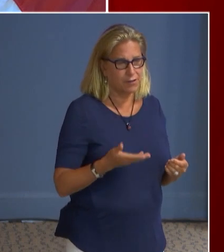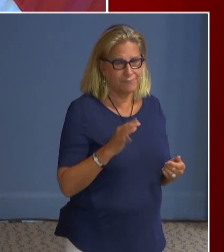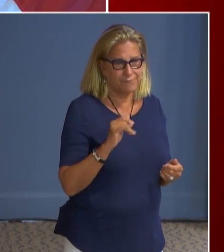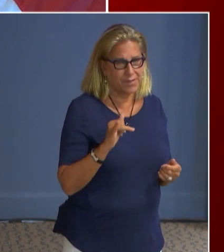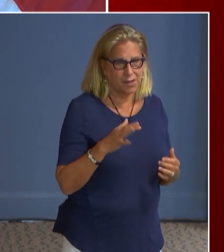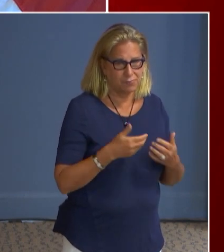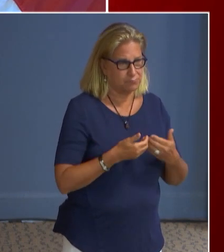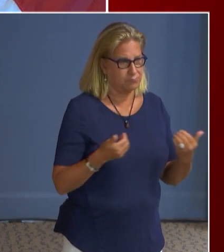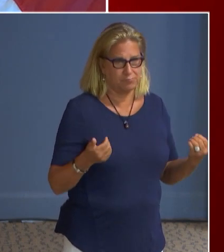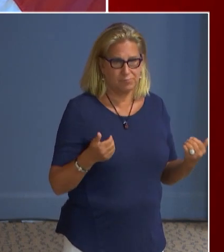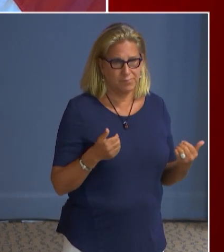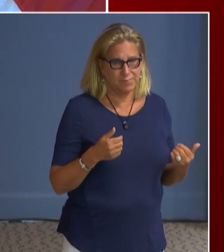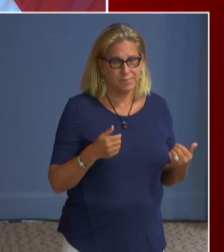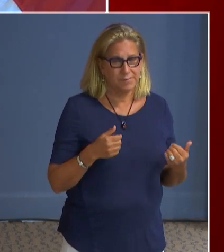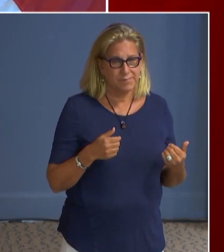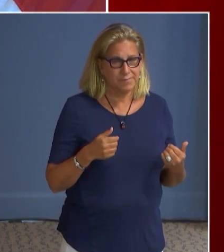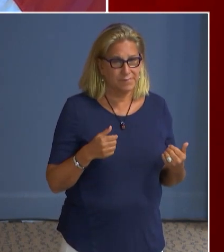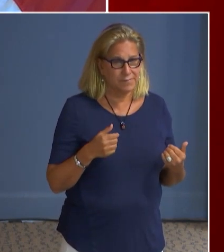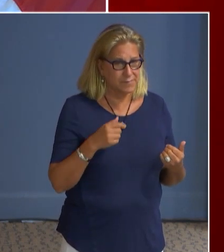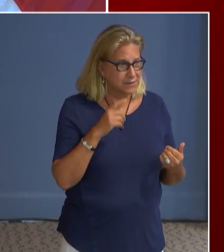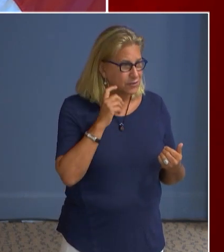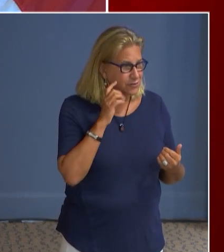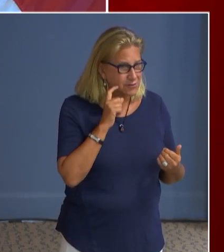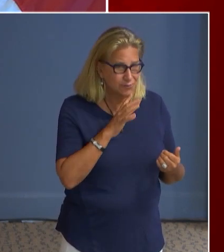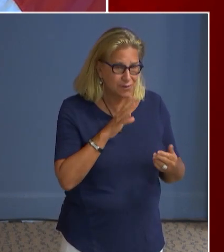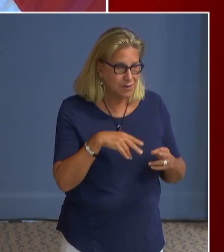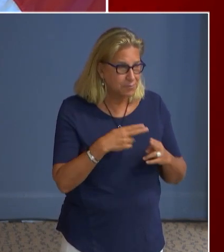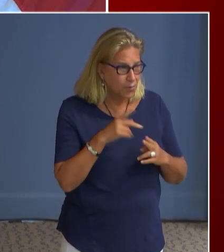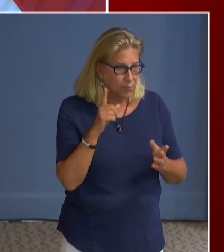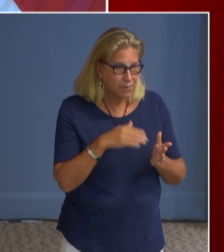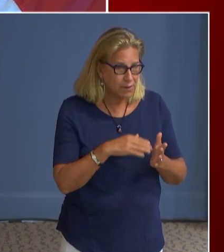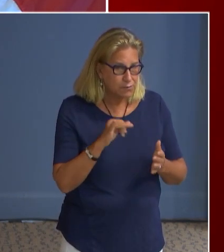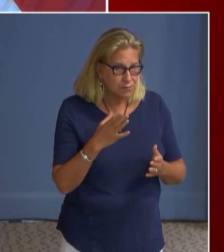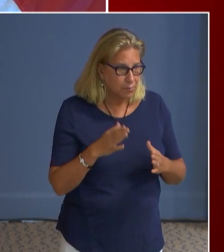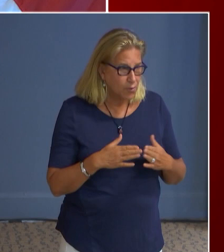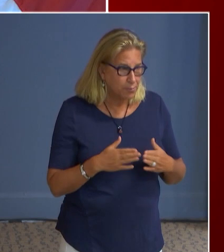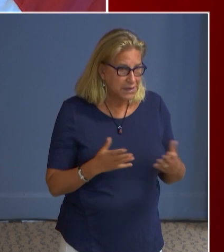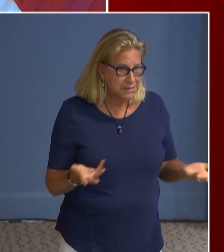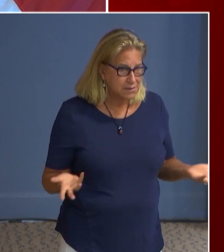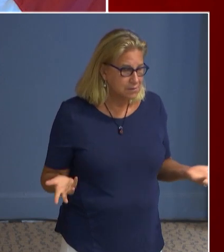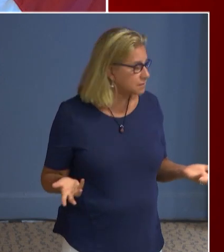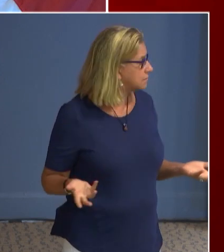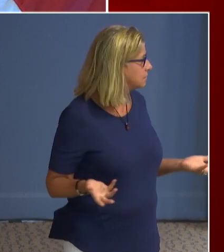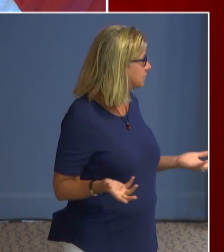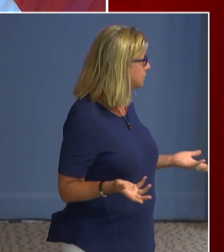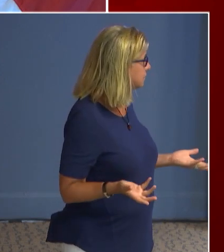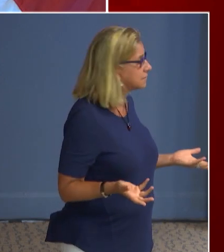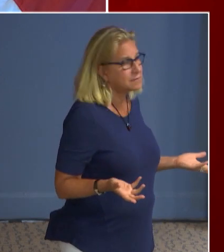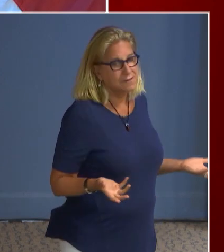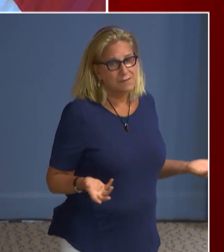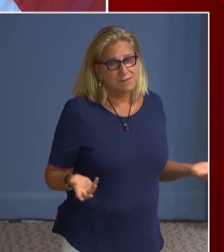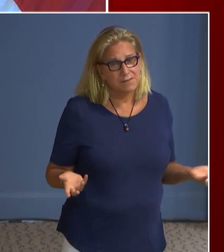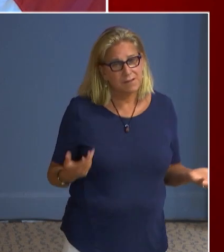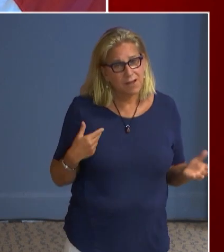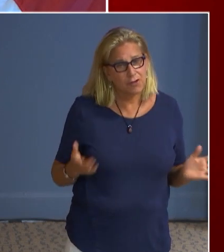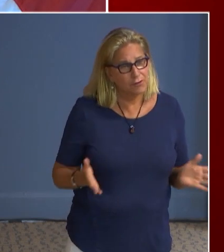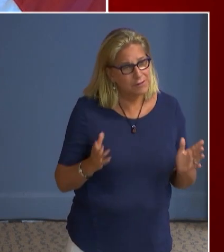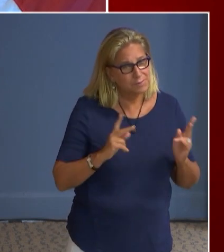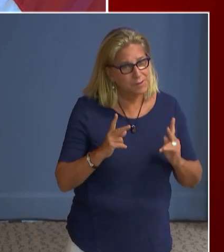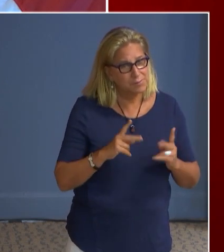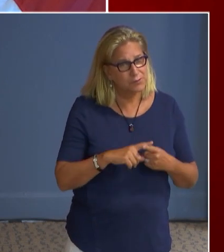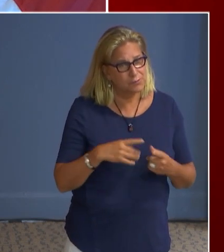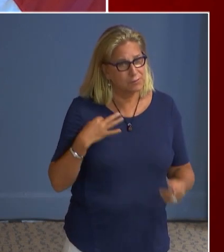about 1,000 DC government positions that we need, and we want to encourage people to apply for